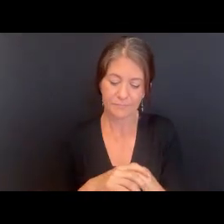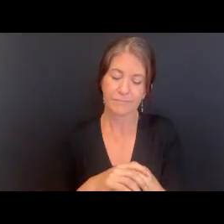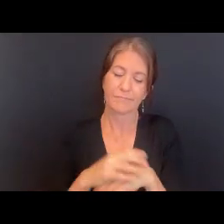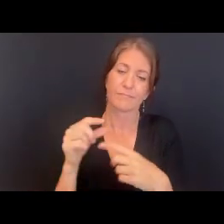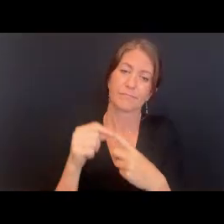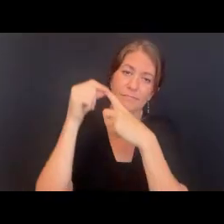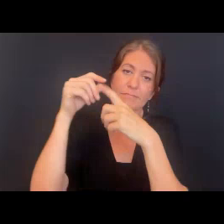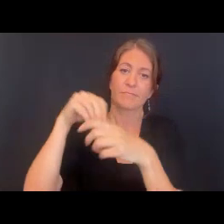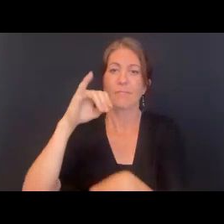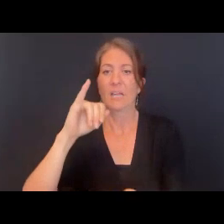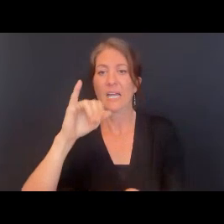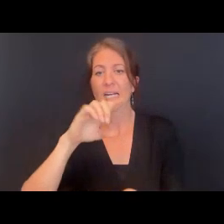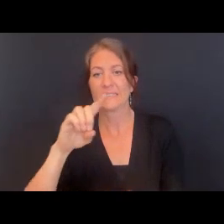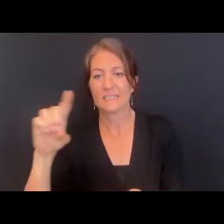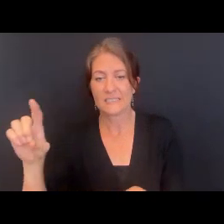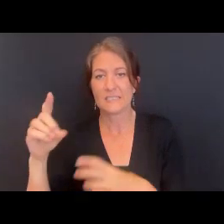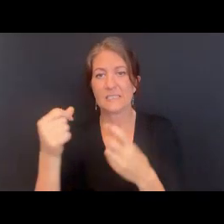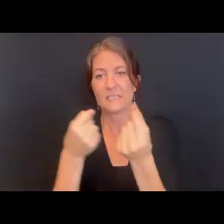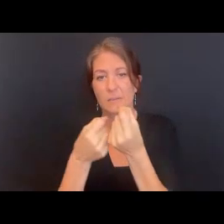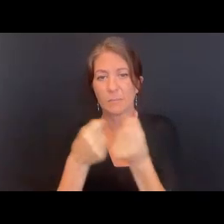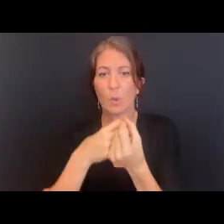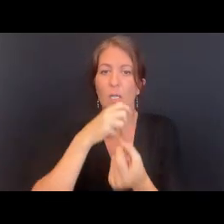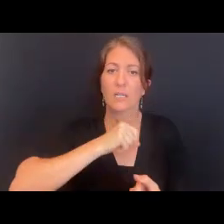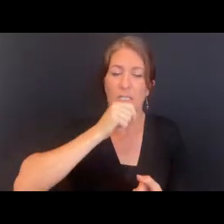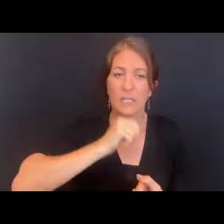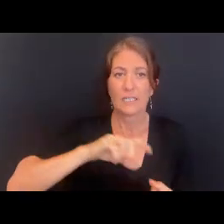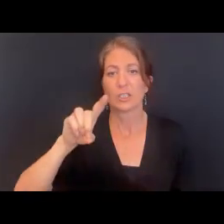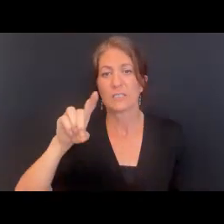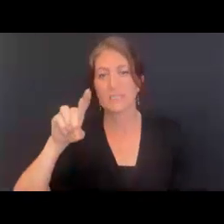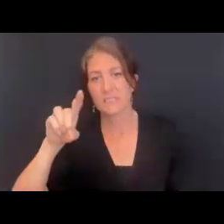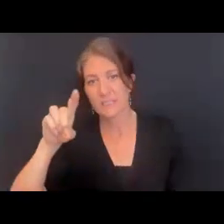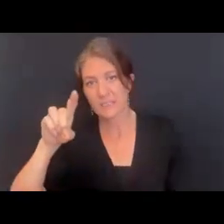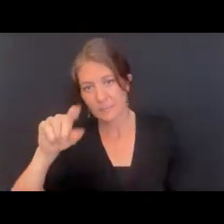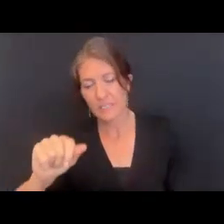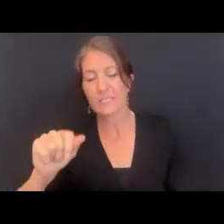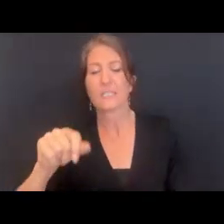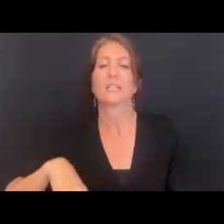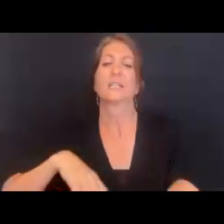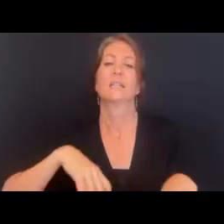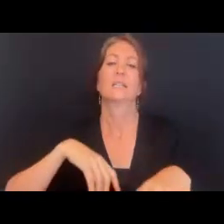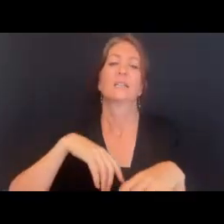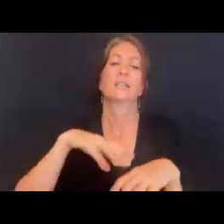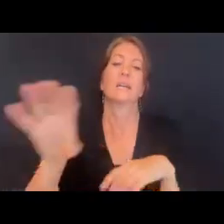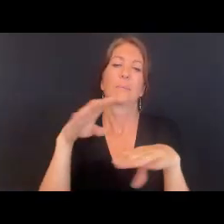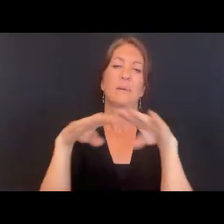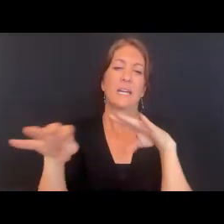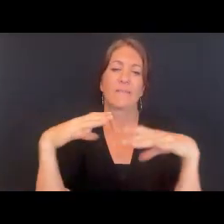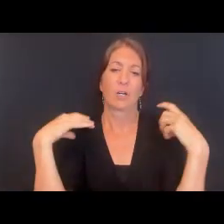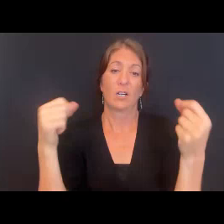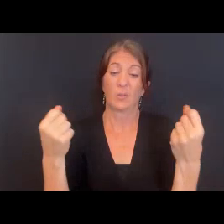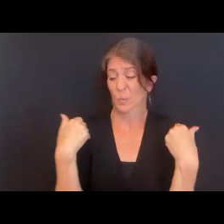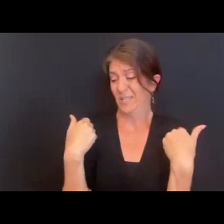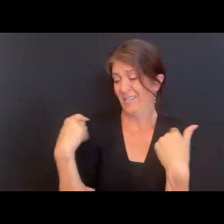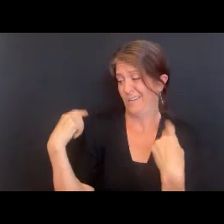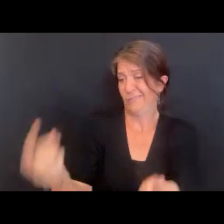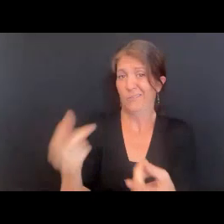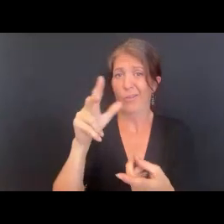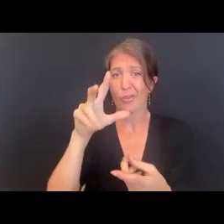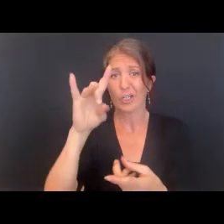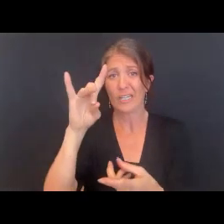support, aging and disability, and behavioral health. So we have over 38 years of experience in